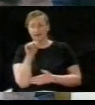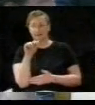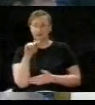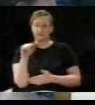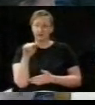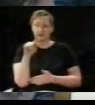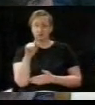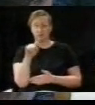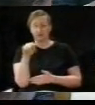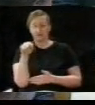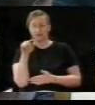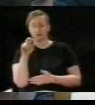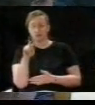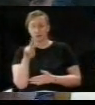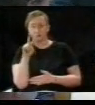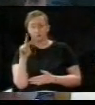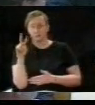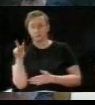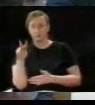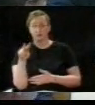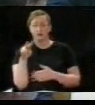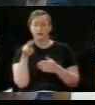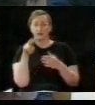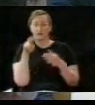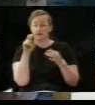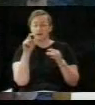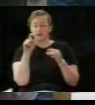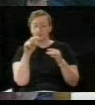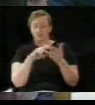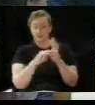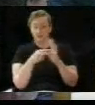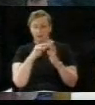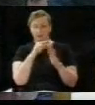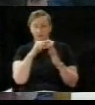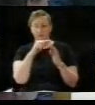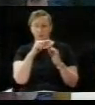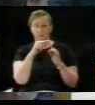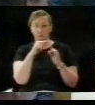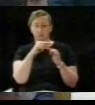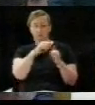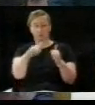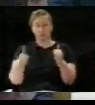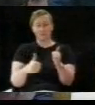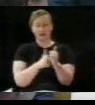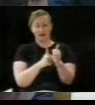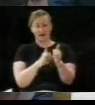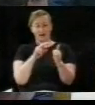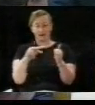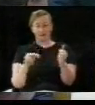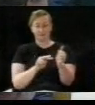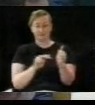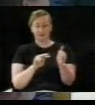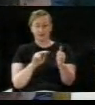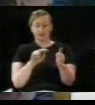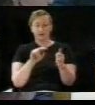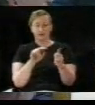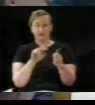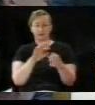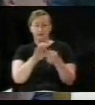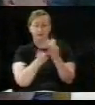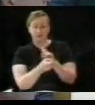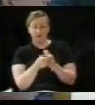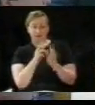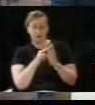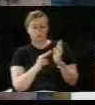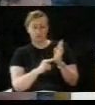2-2-122, provides that you have to go further and look behind the change in residence. And here, where you have